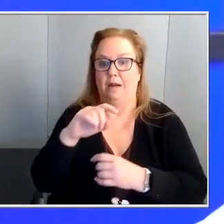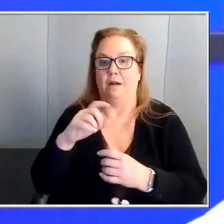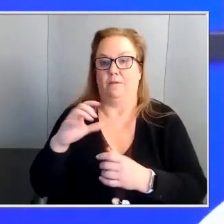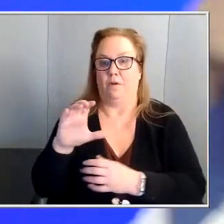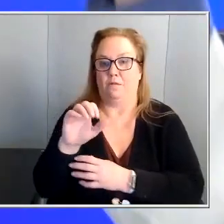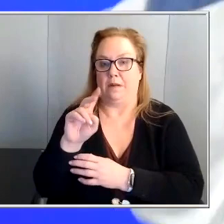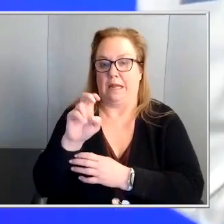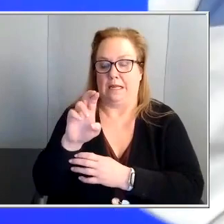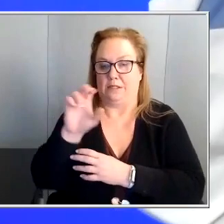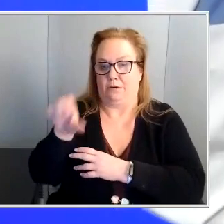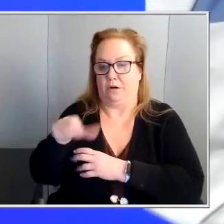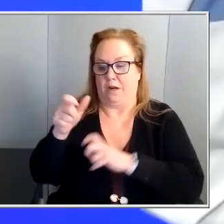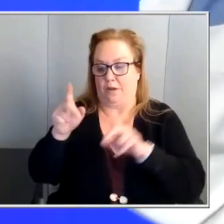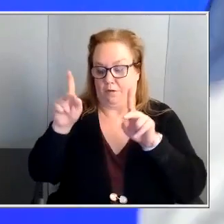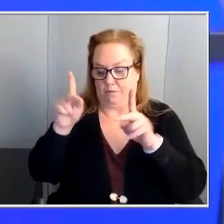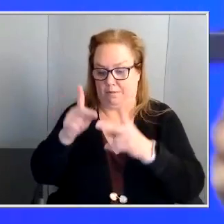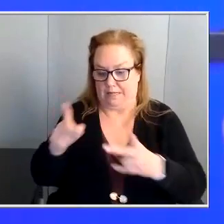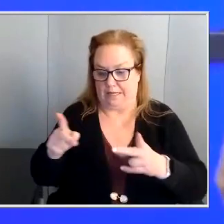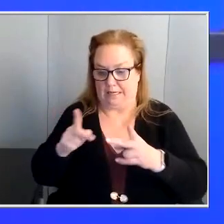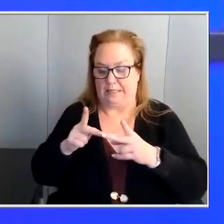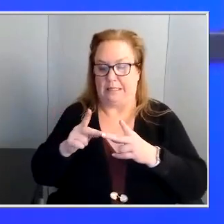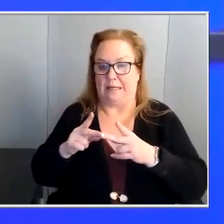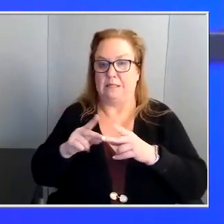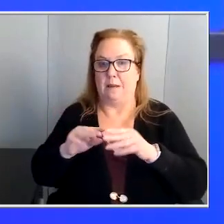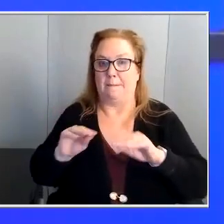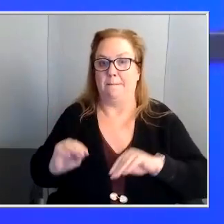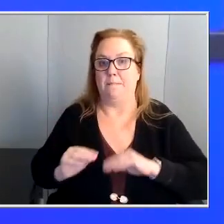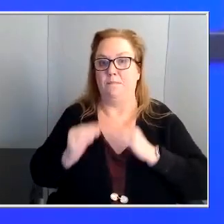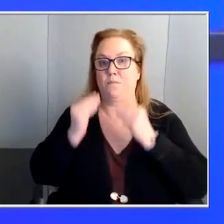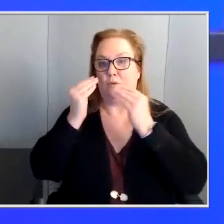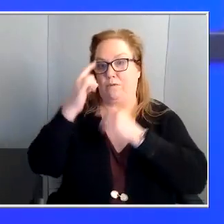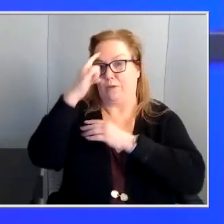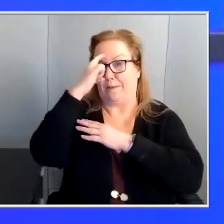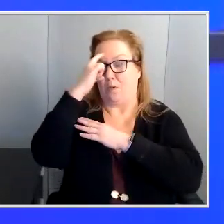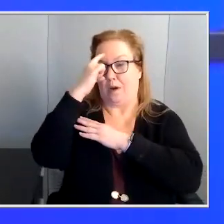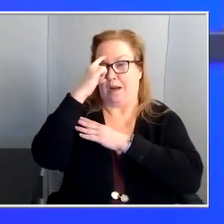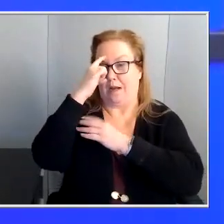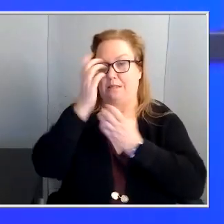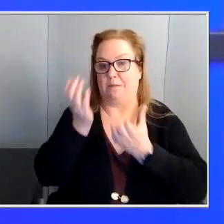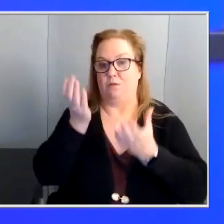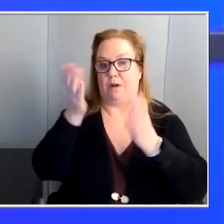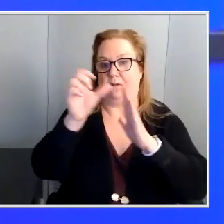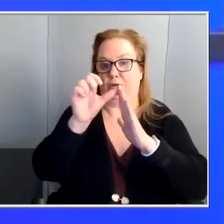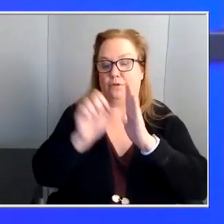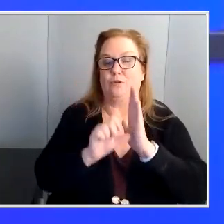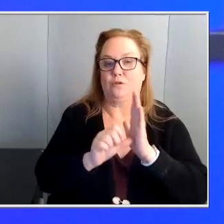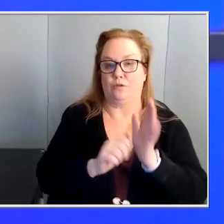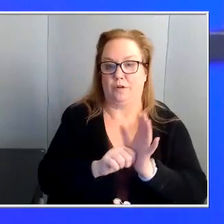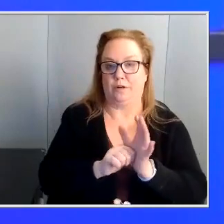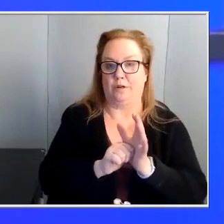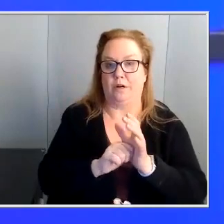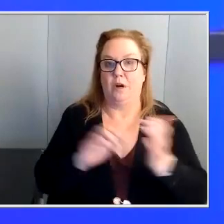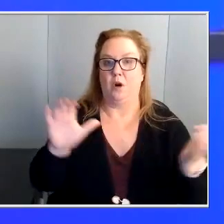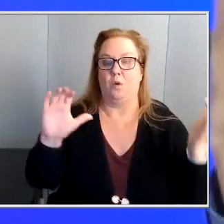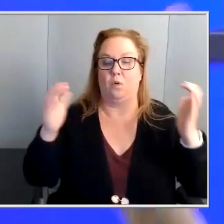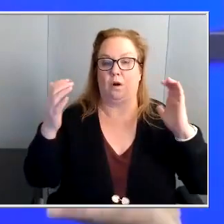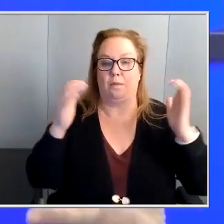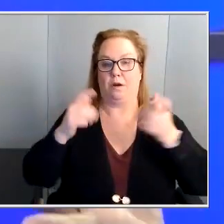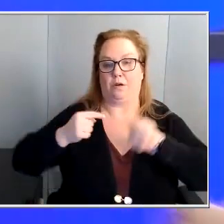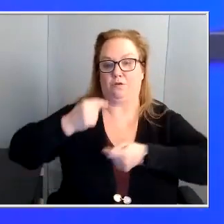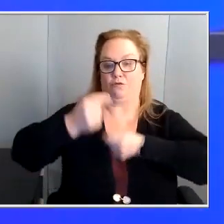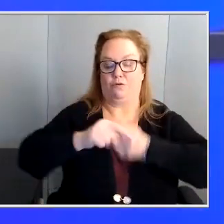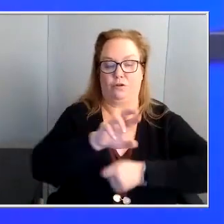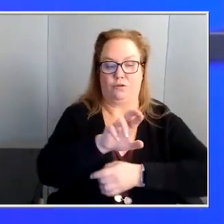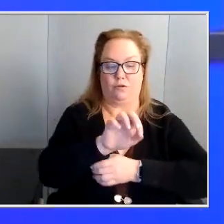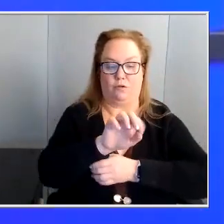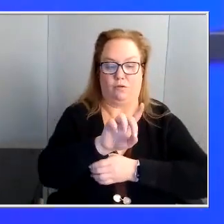somewhere else in the body that's traveled to the brain that has been recommended for surgery. And we're comparing traditional radiation